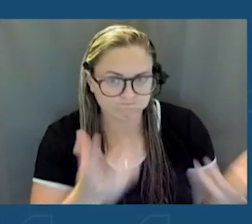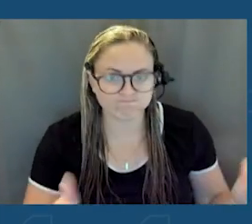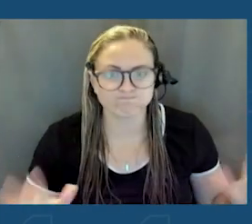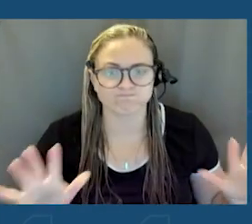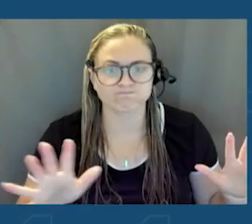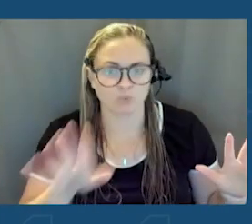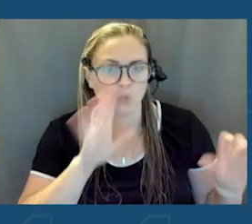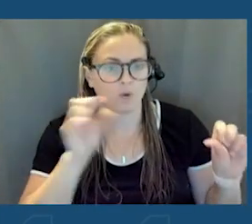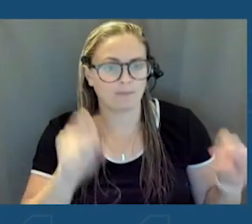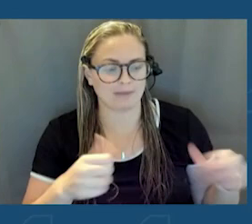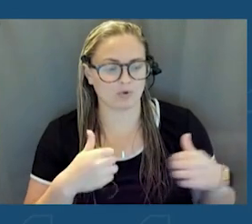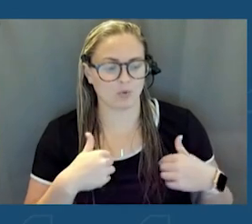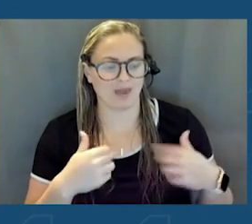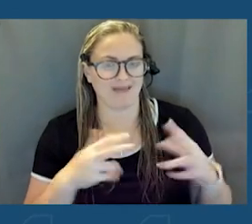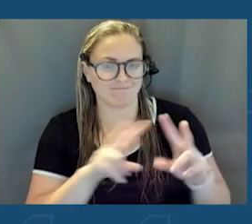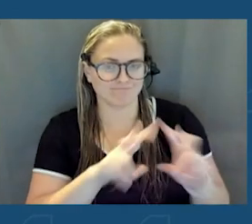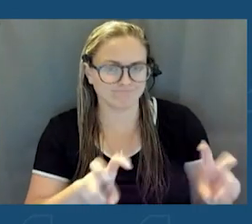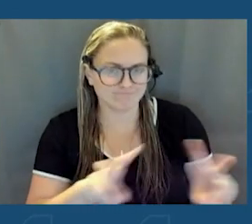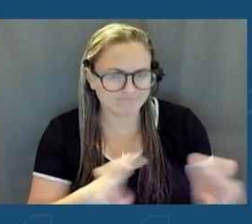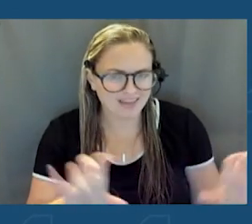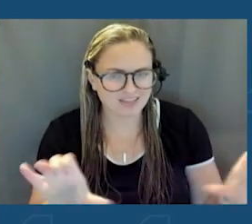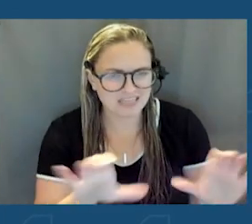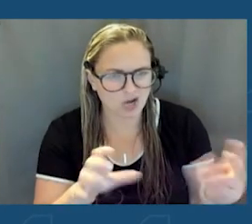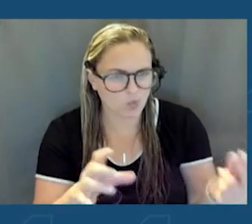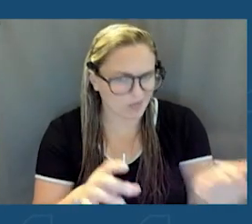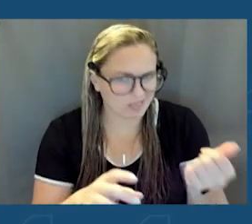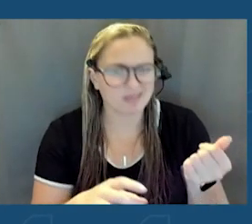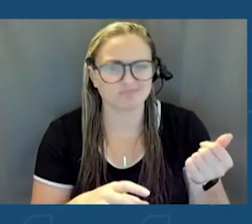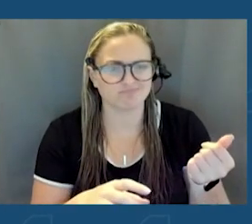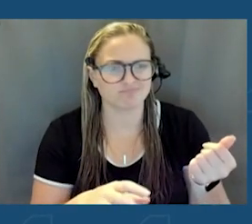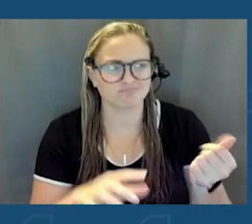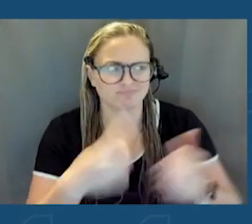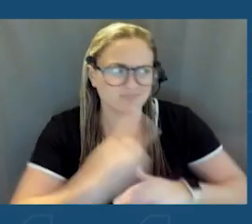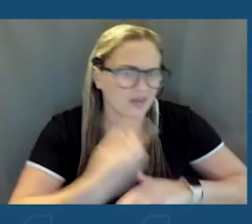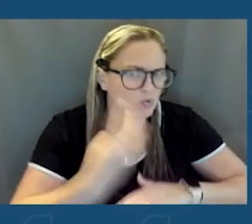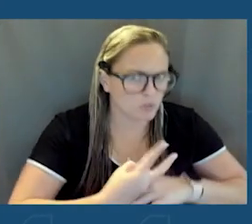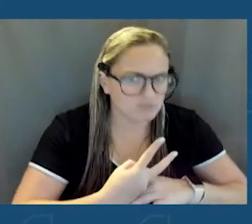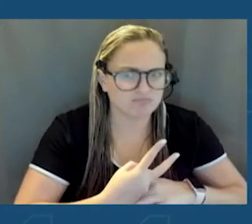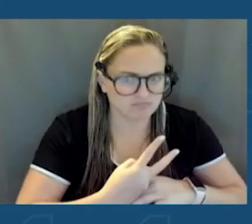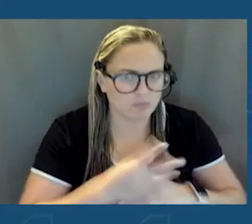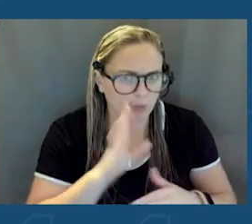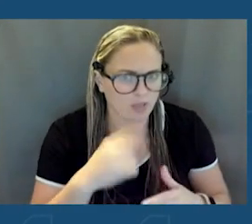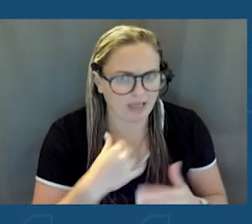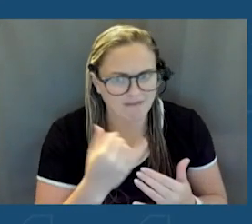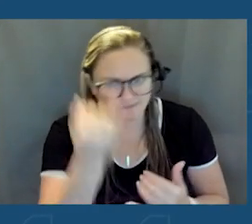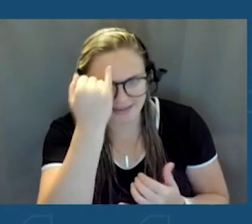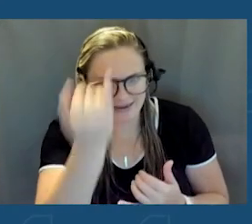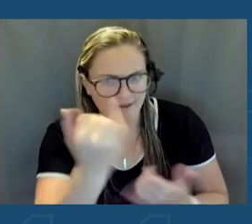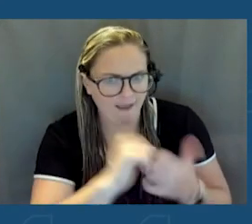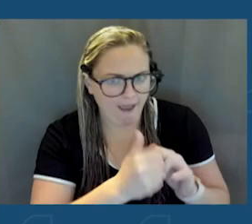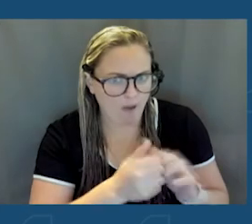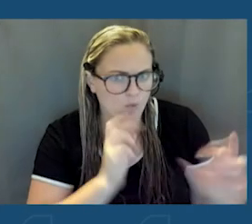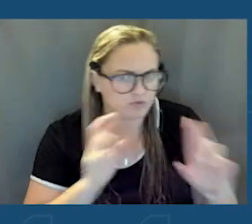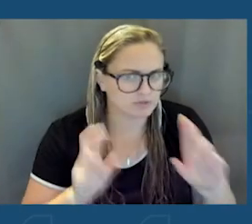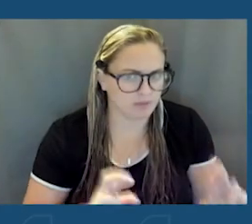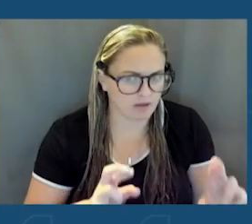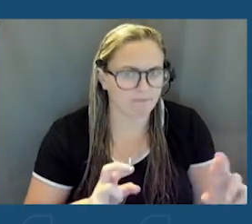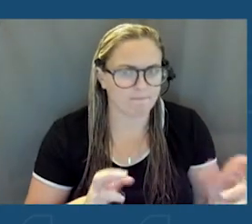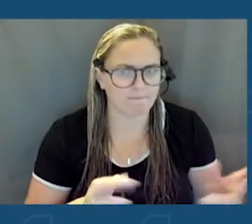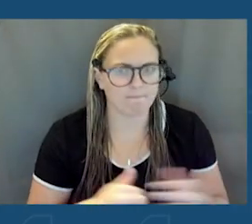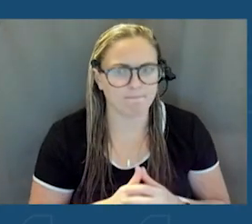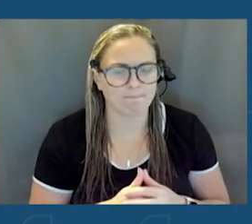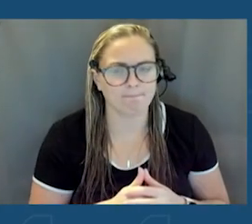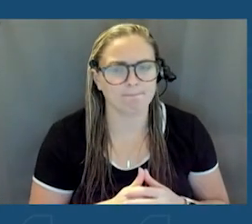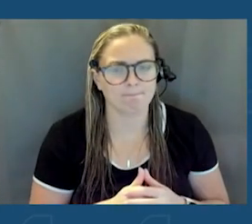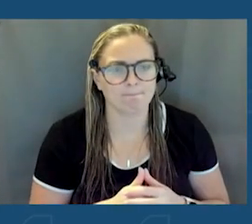able to have an analysis done fairly quickly. I said within a day or so, we should have an idea of how we're going to respond. Is